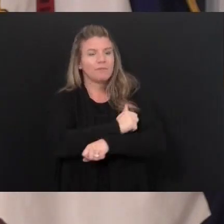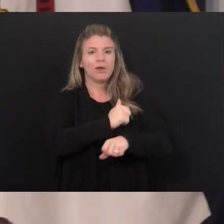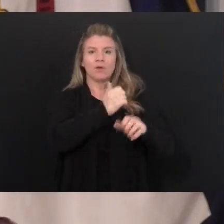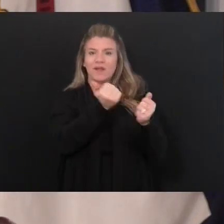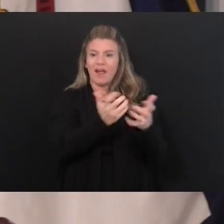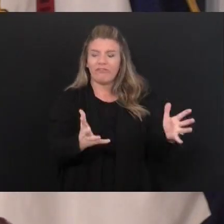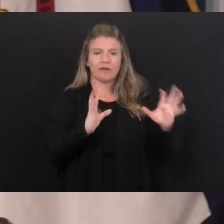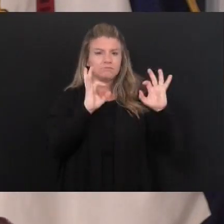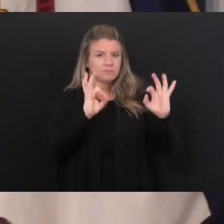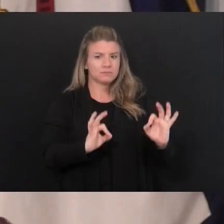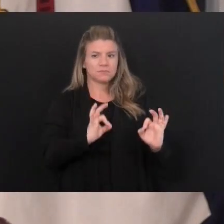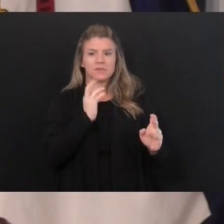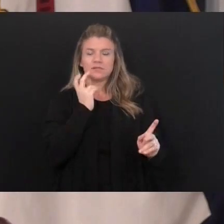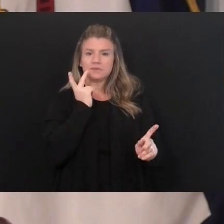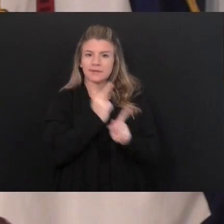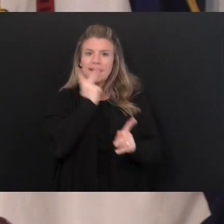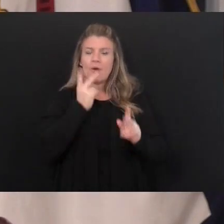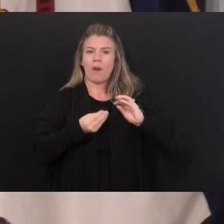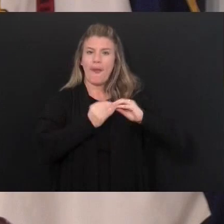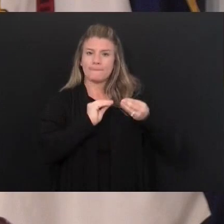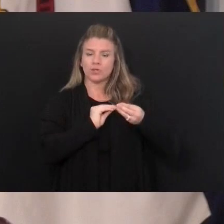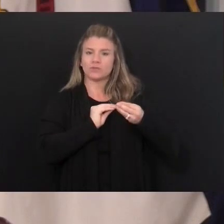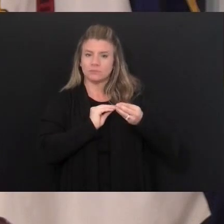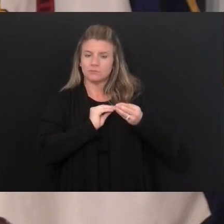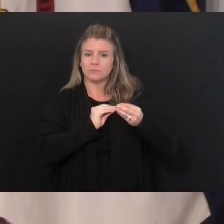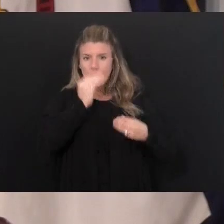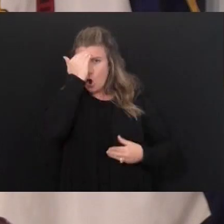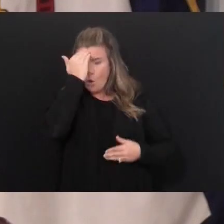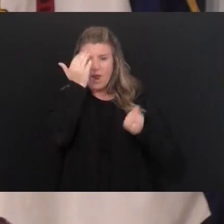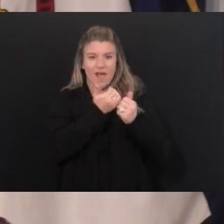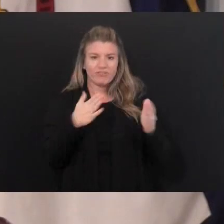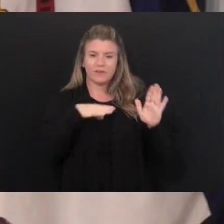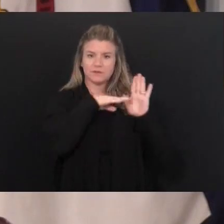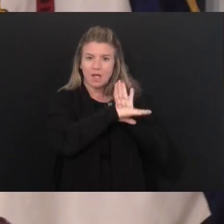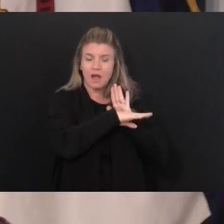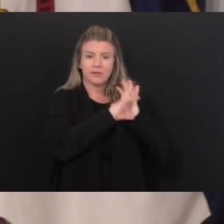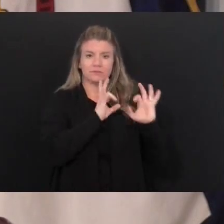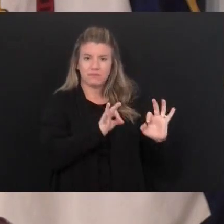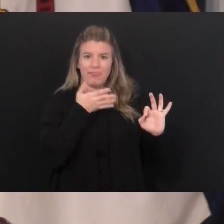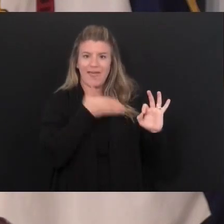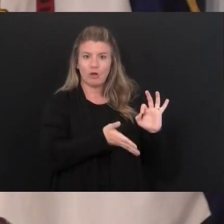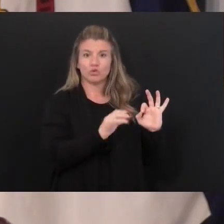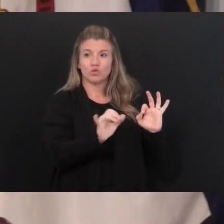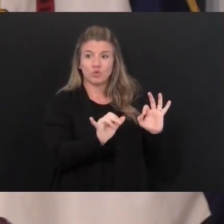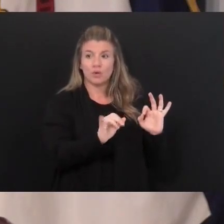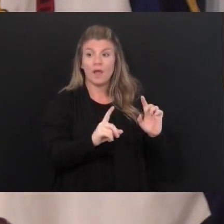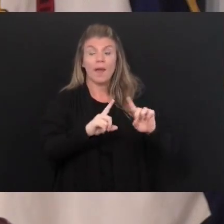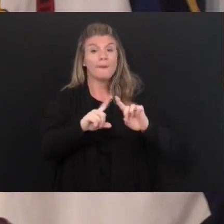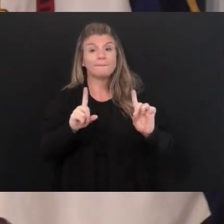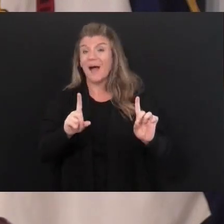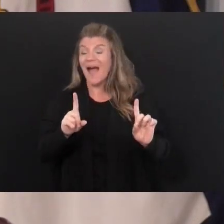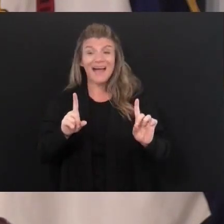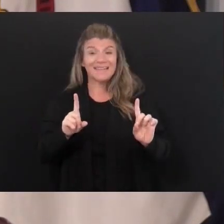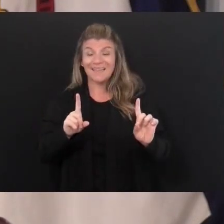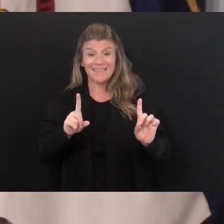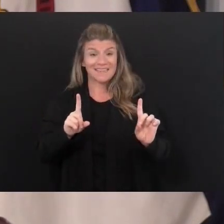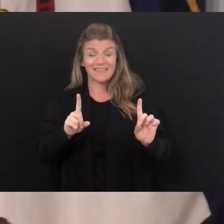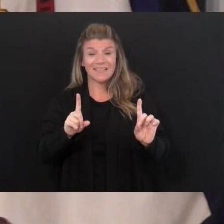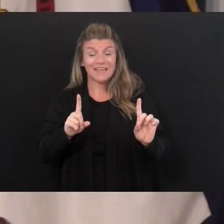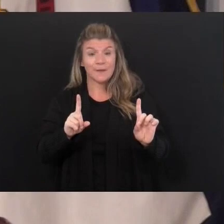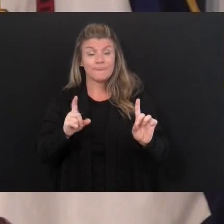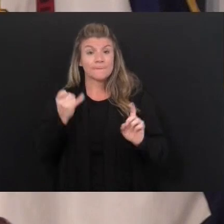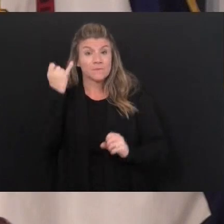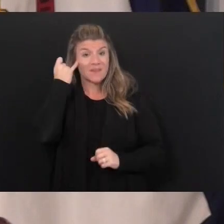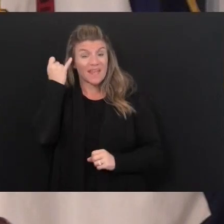numbers as solid as we can possibly keep them in that setting as well. But if we were able to